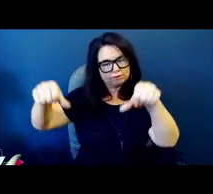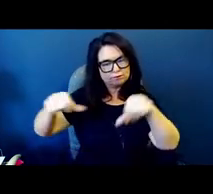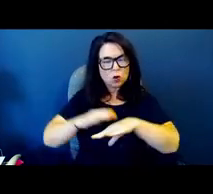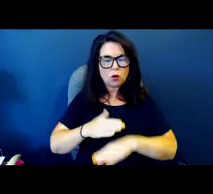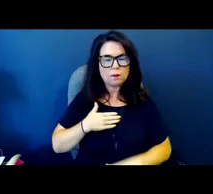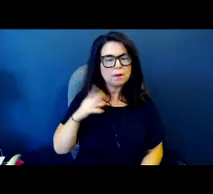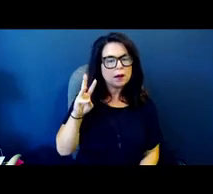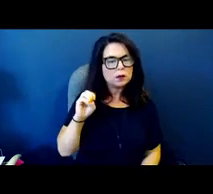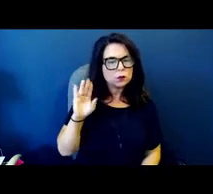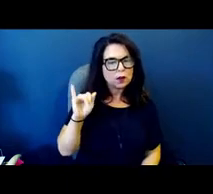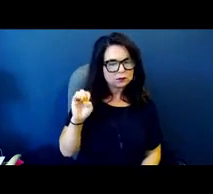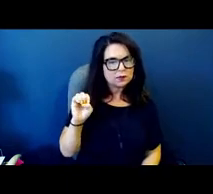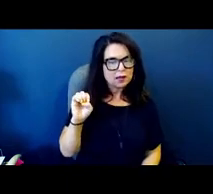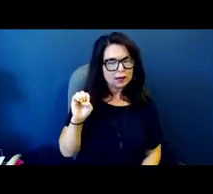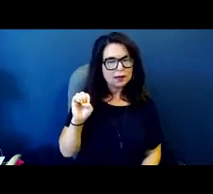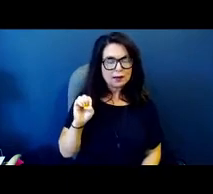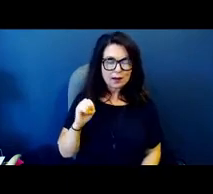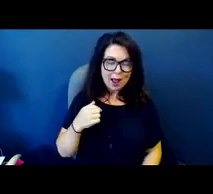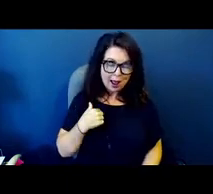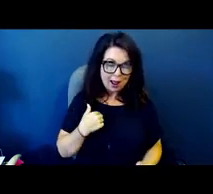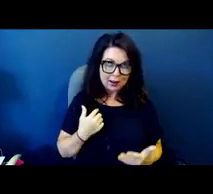I genuinely believe